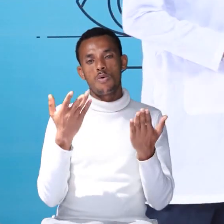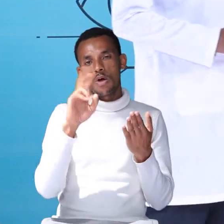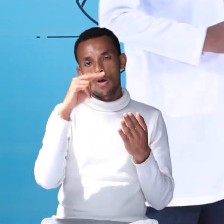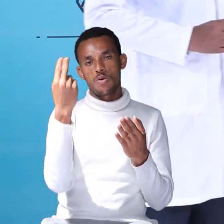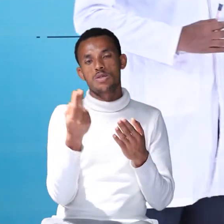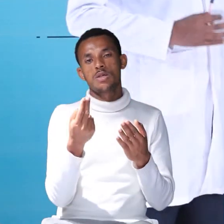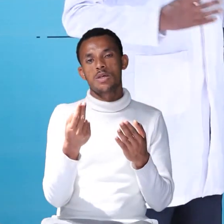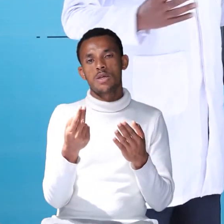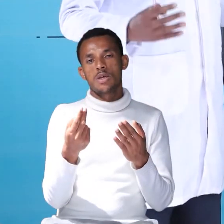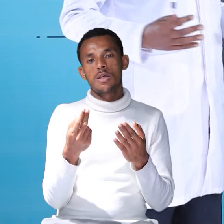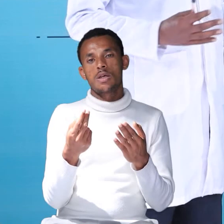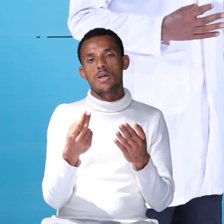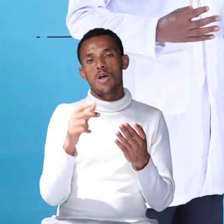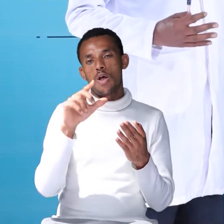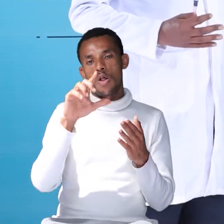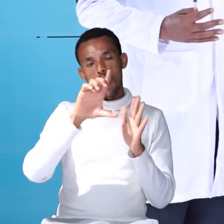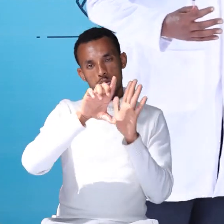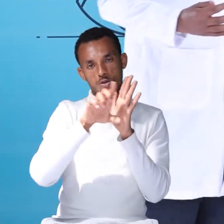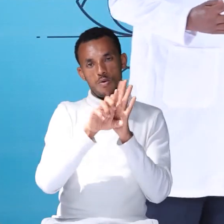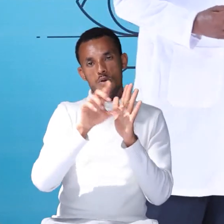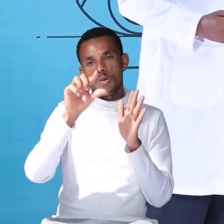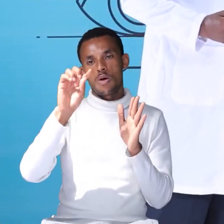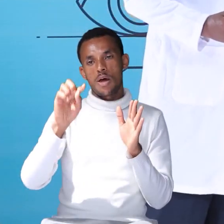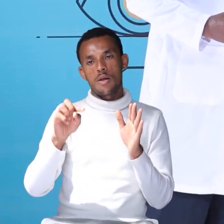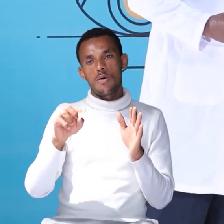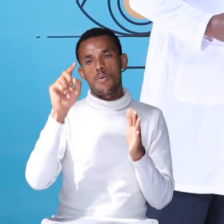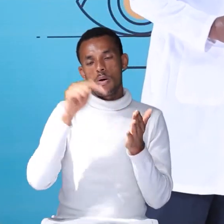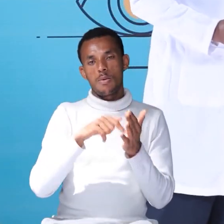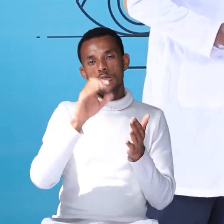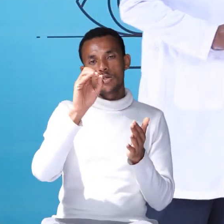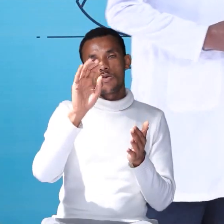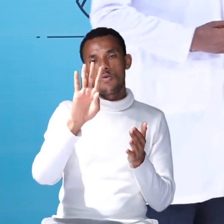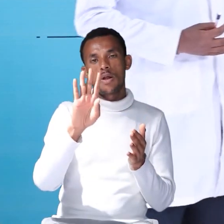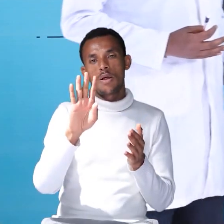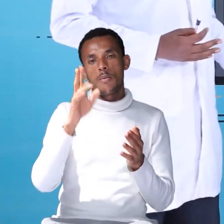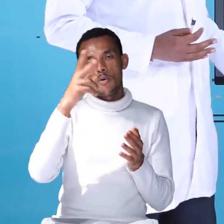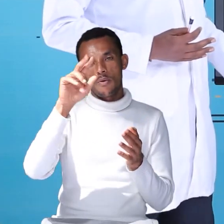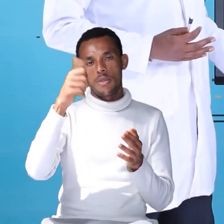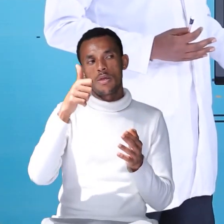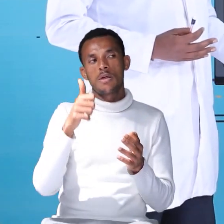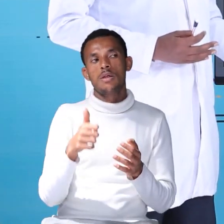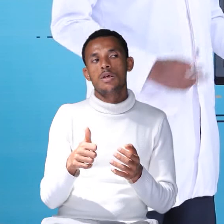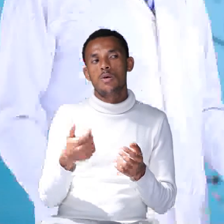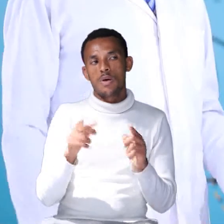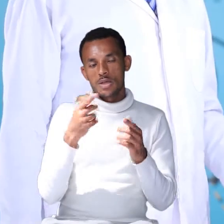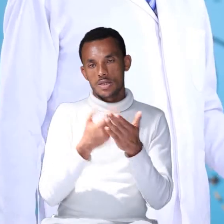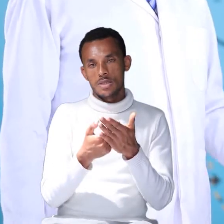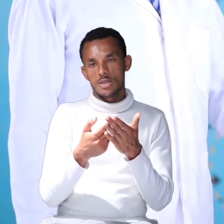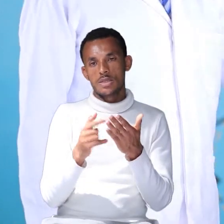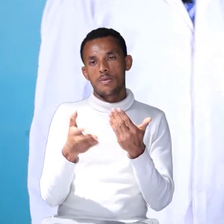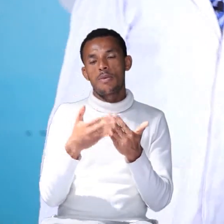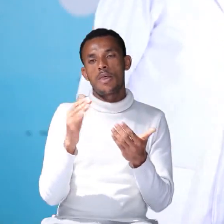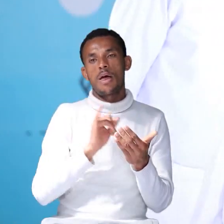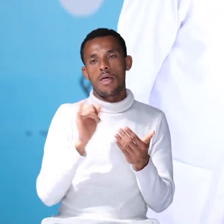in your textbook, or by use laws of logarithm, you can find the value 1.04 the power of 10.